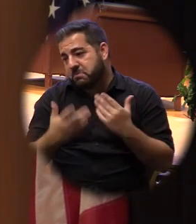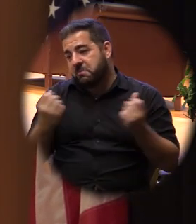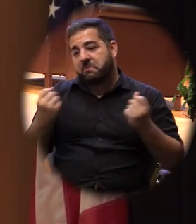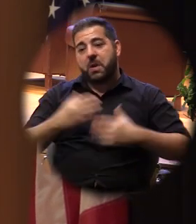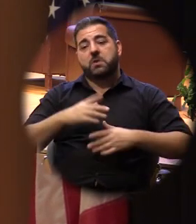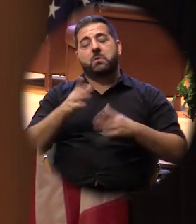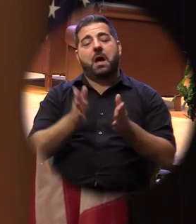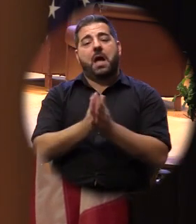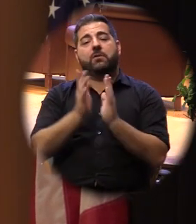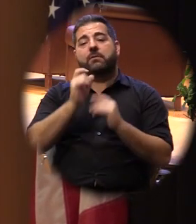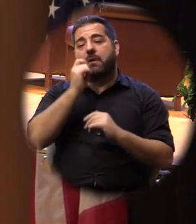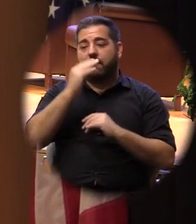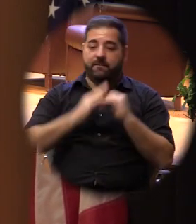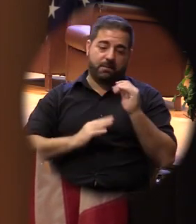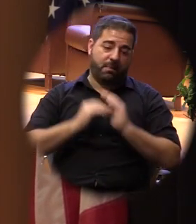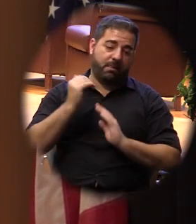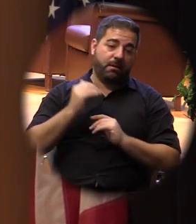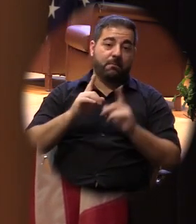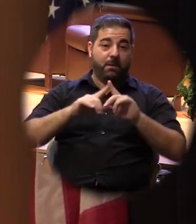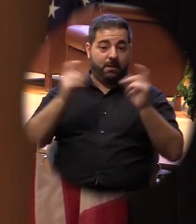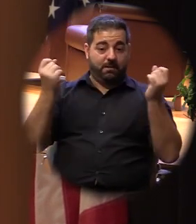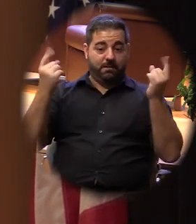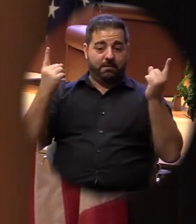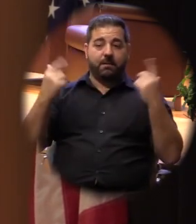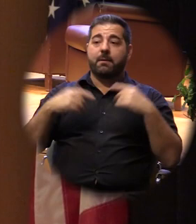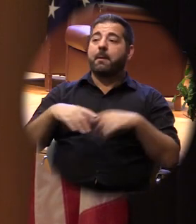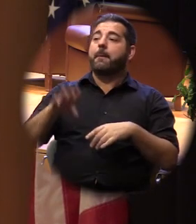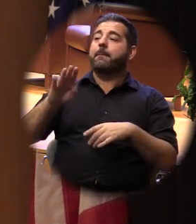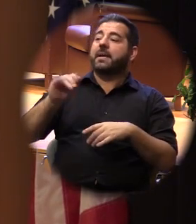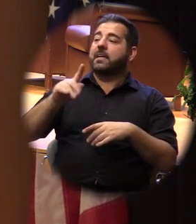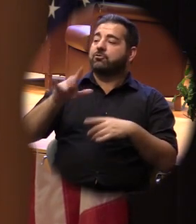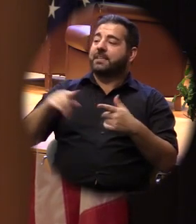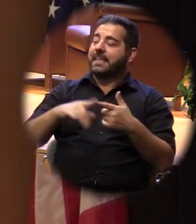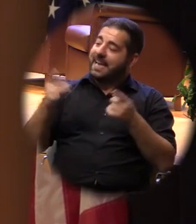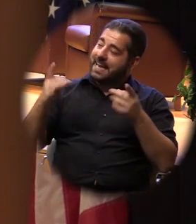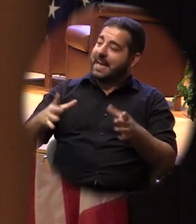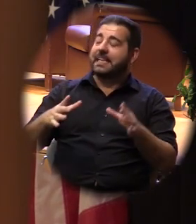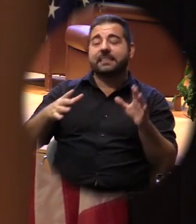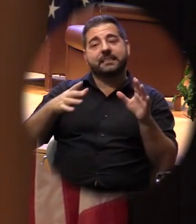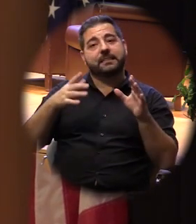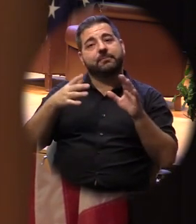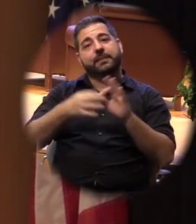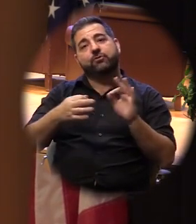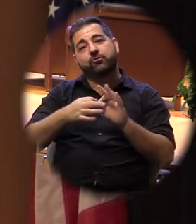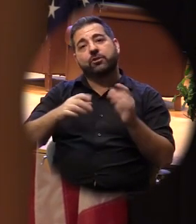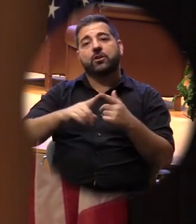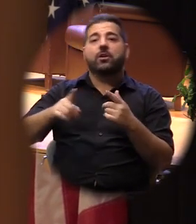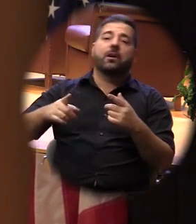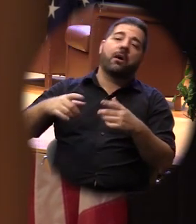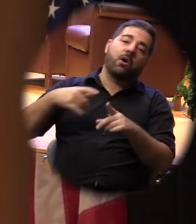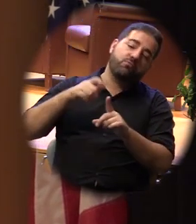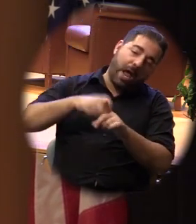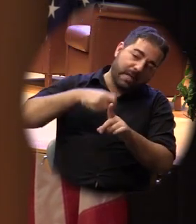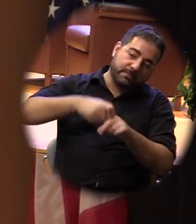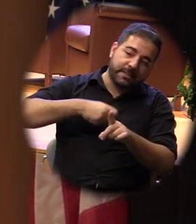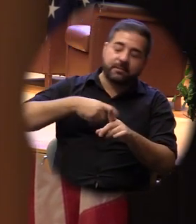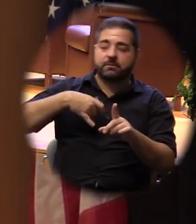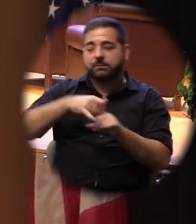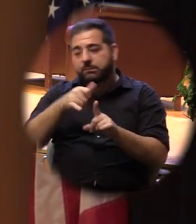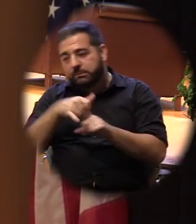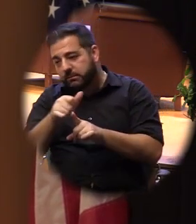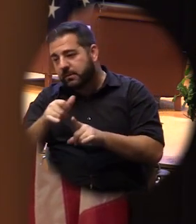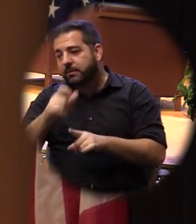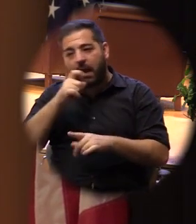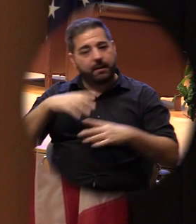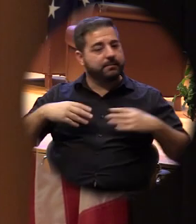or found uncomfortable. However, bigotry, hate speech, insults, and cruelty and harassment are unacceptable.